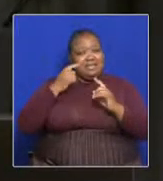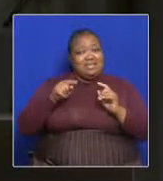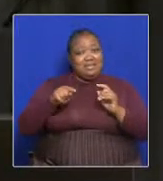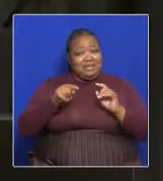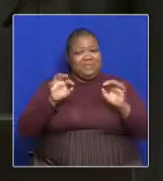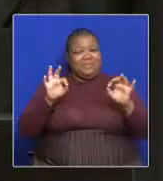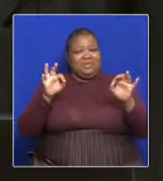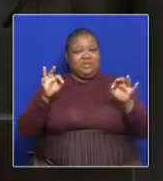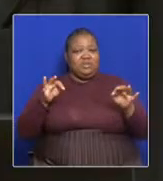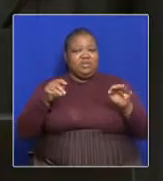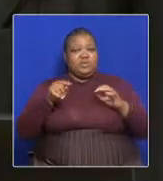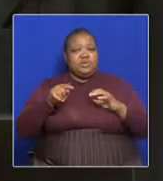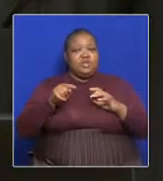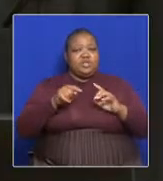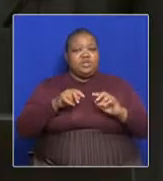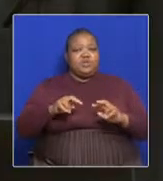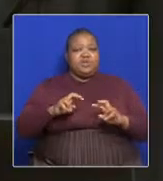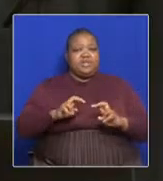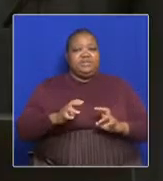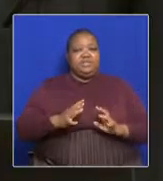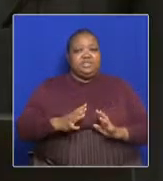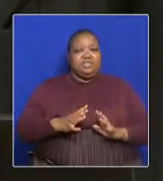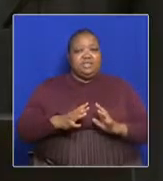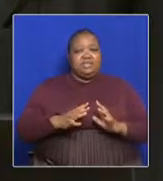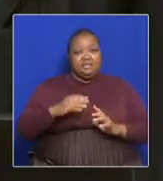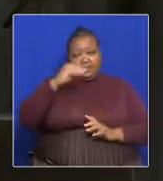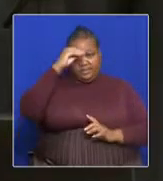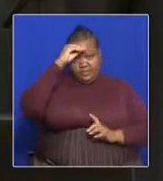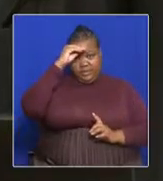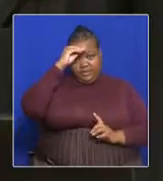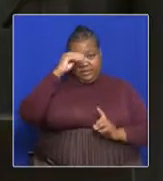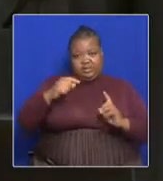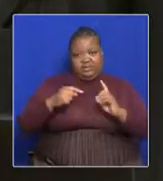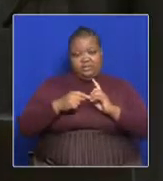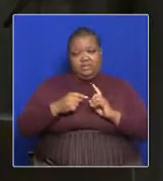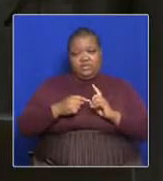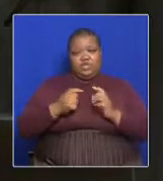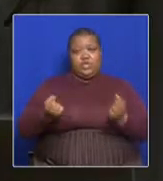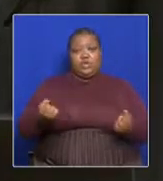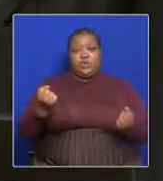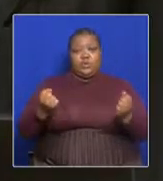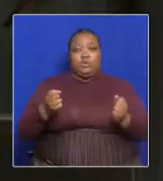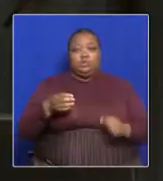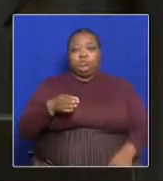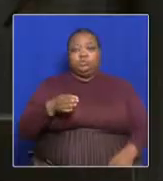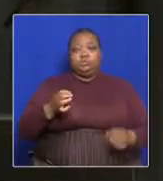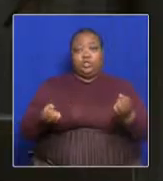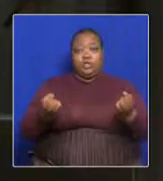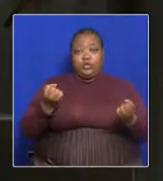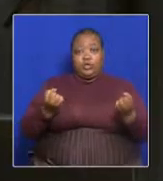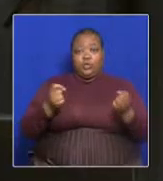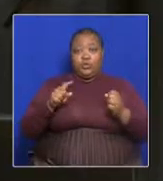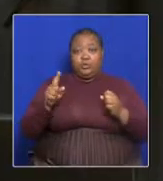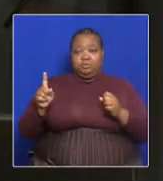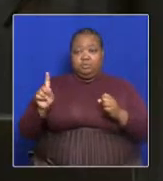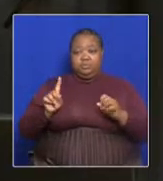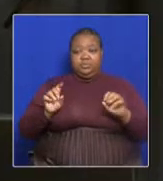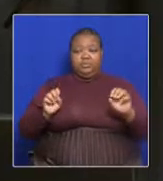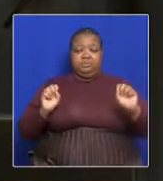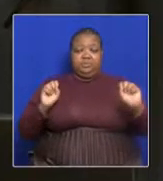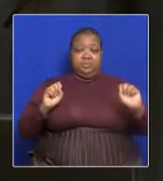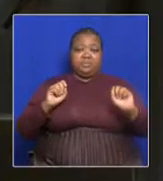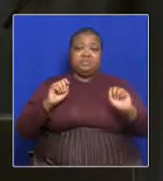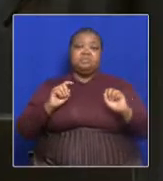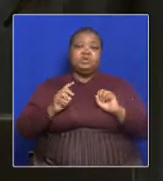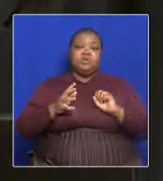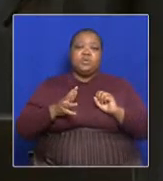the investigating officer who's going to appear in court, if ever there's a court, and testify about the chain